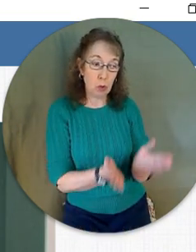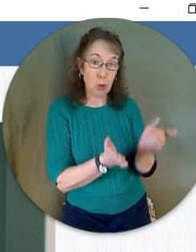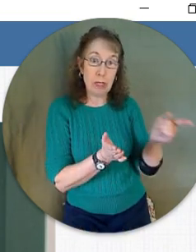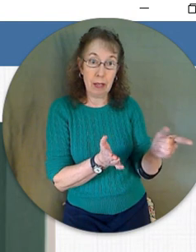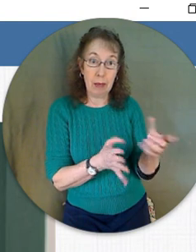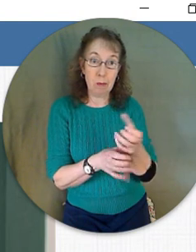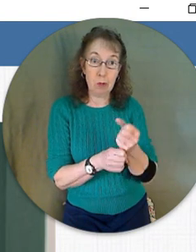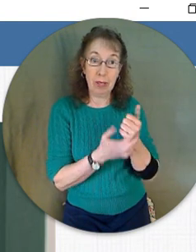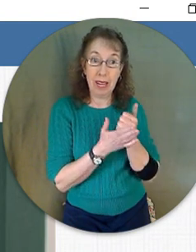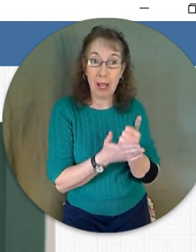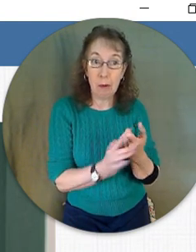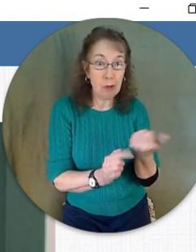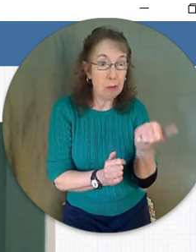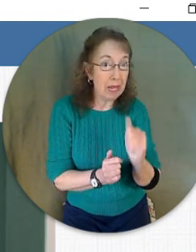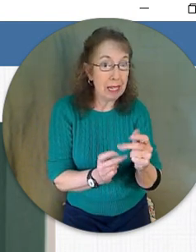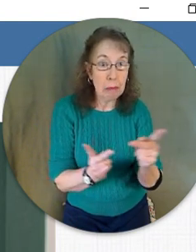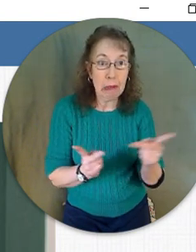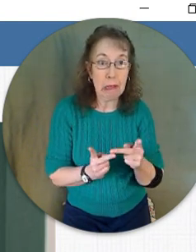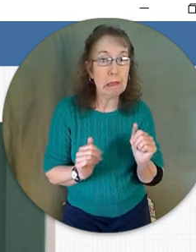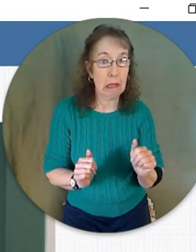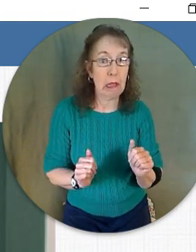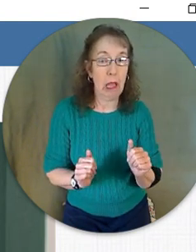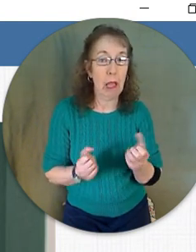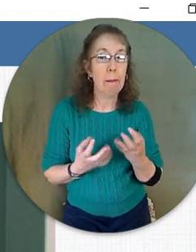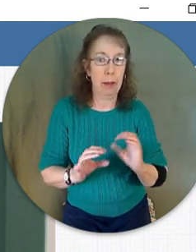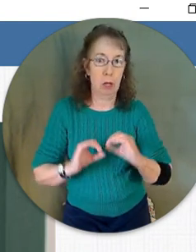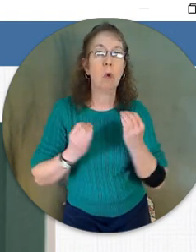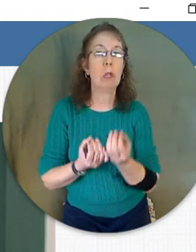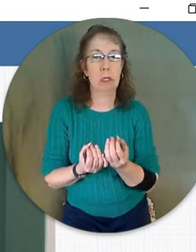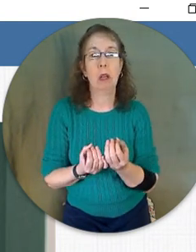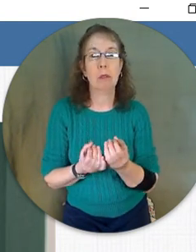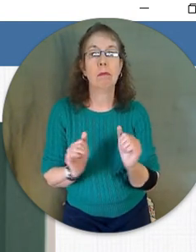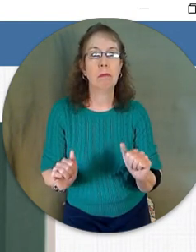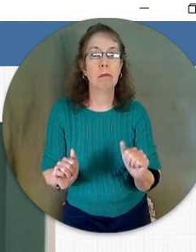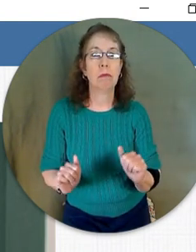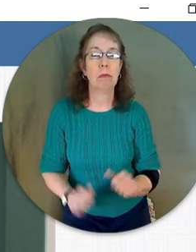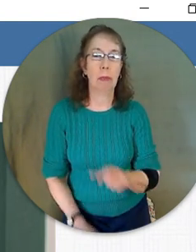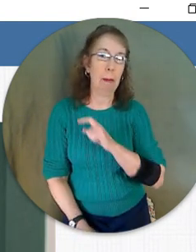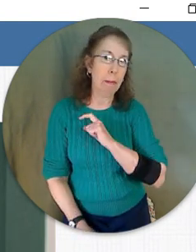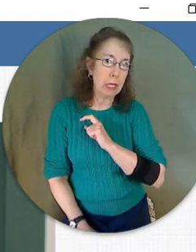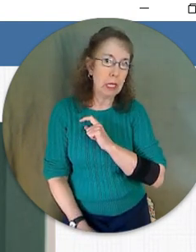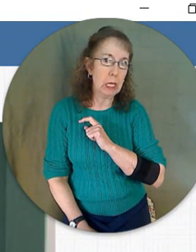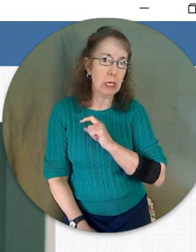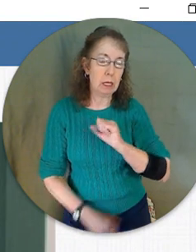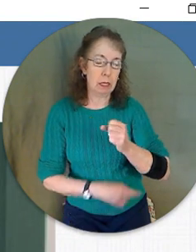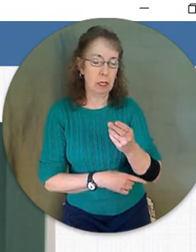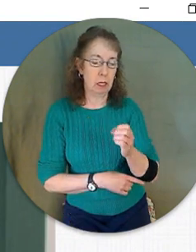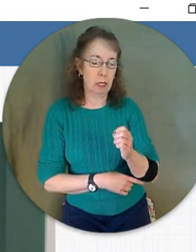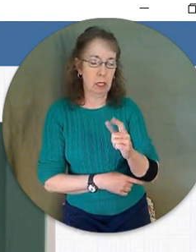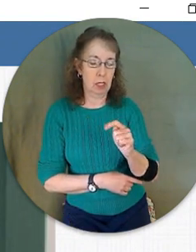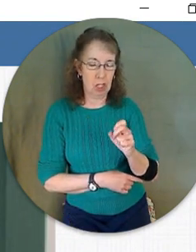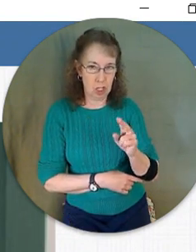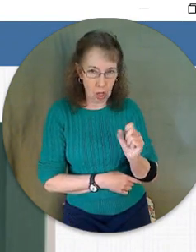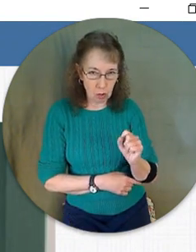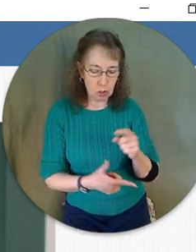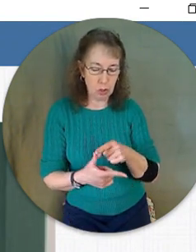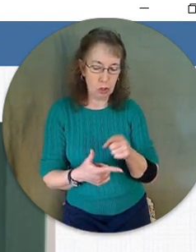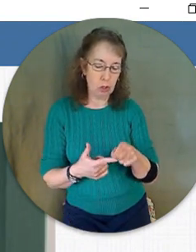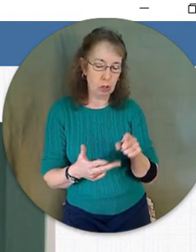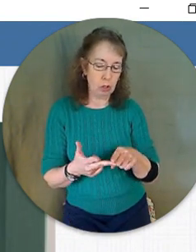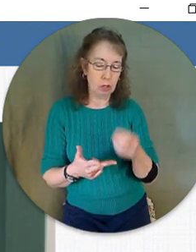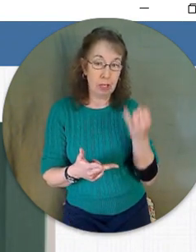that they will go to. There are multiple organizations, the police, there are shelters, if they're